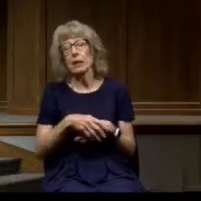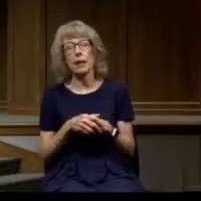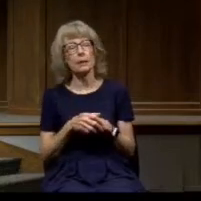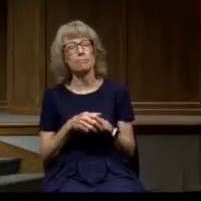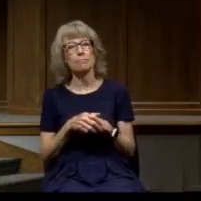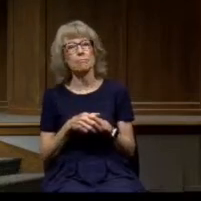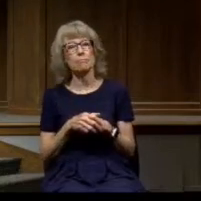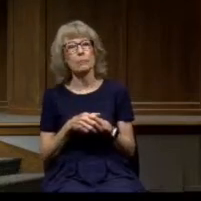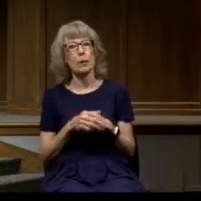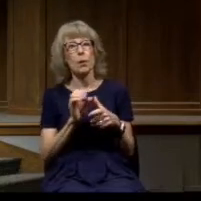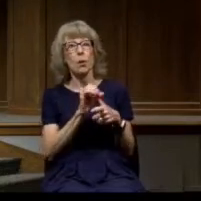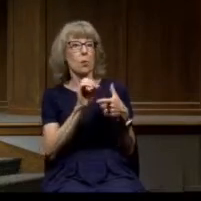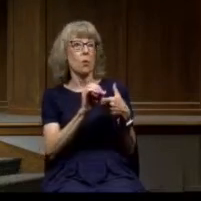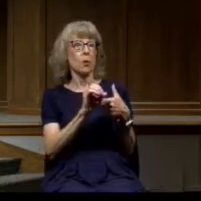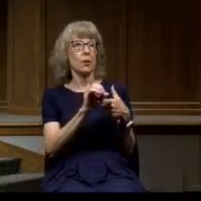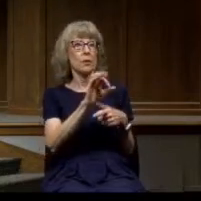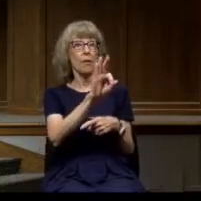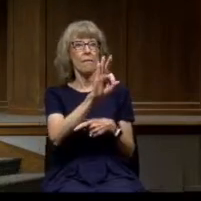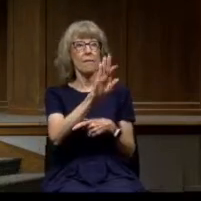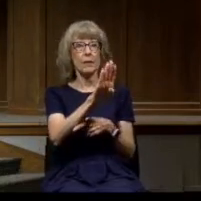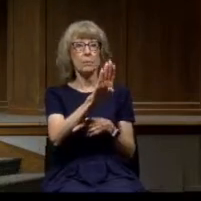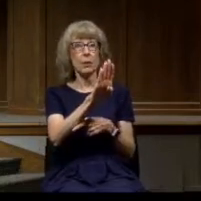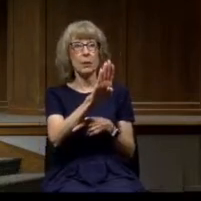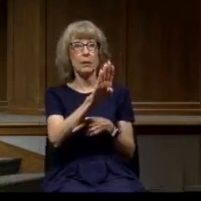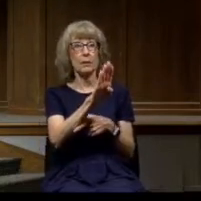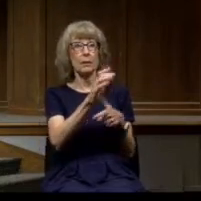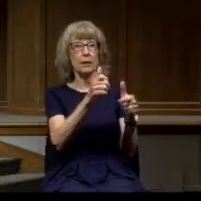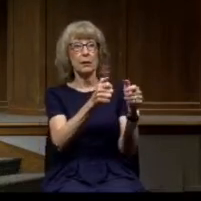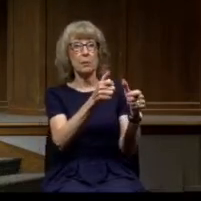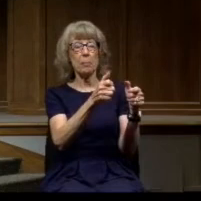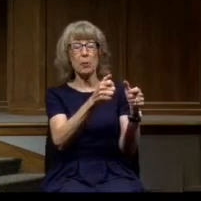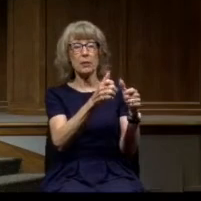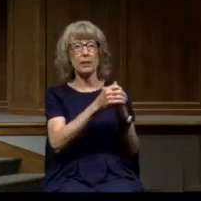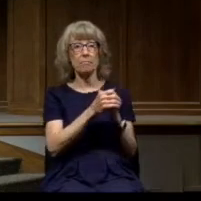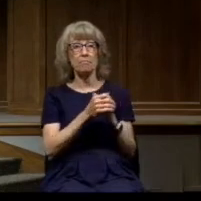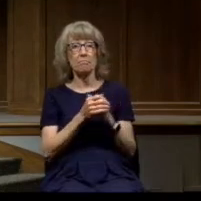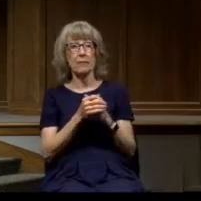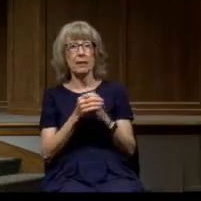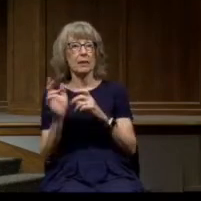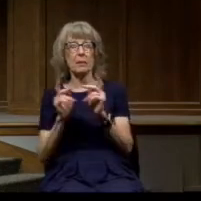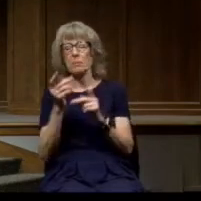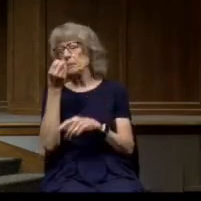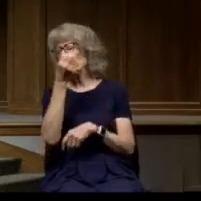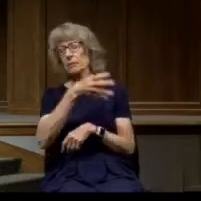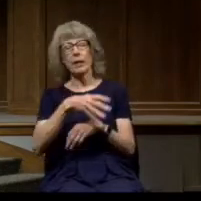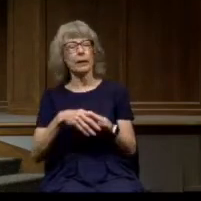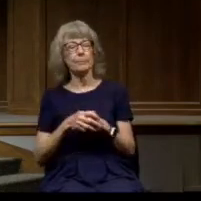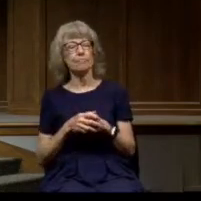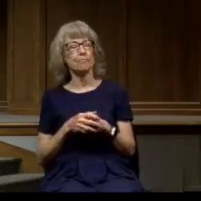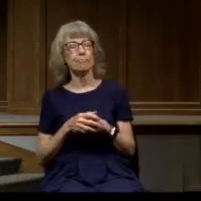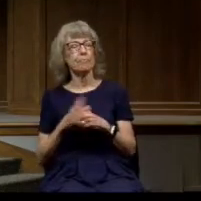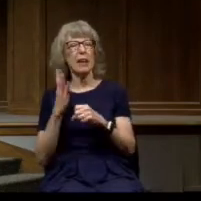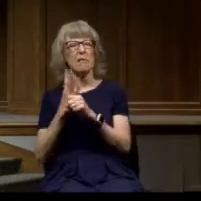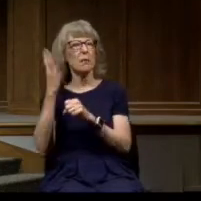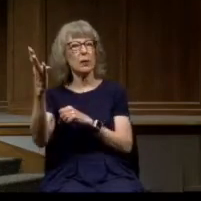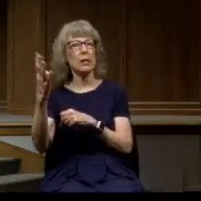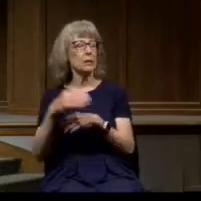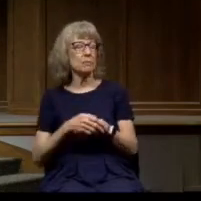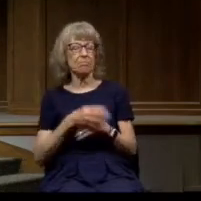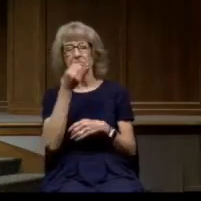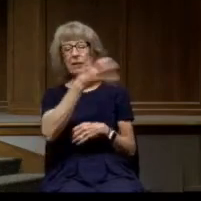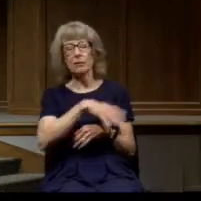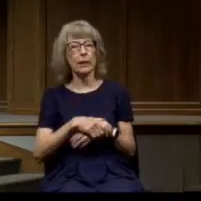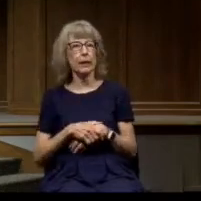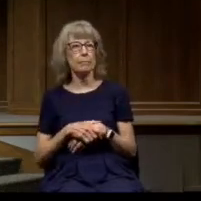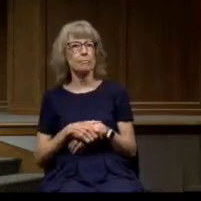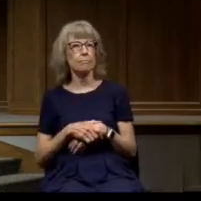some great counter-argument on social media to someone that had posted something else. Like, nobody is going to stand up on the day of your funeral and